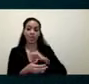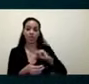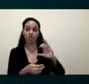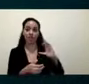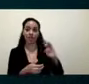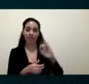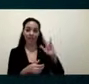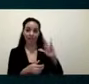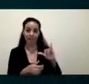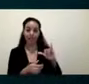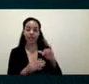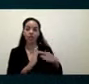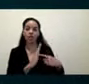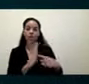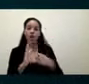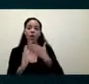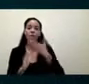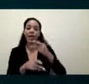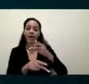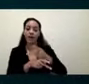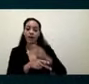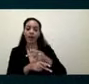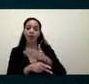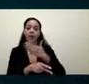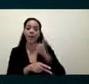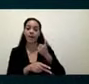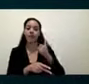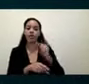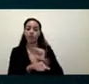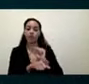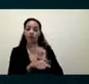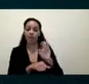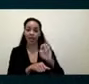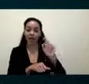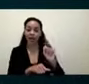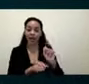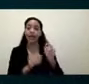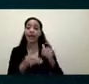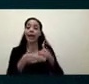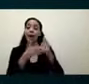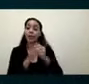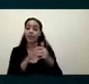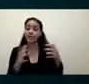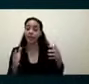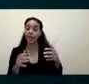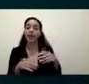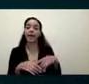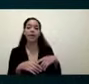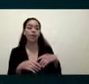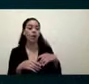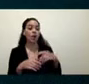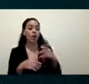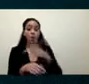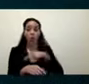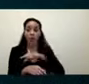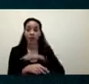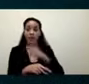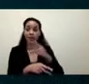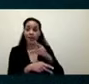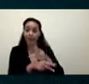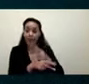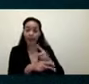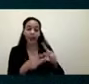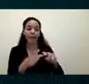Biden-Harris bold vision to expand access to quality care, better pay, and better benefits for workers and create jobs for